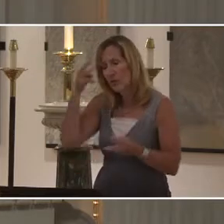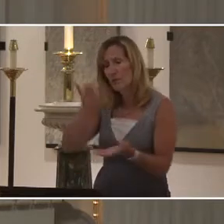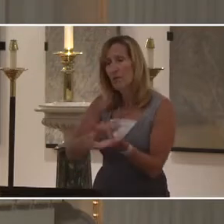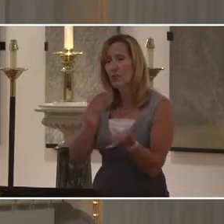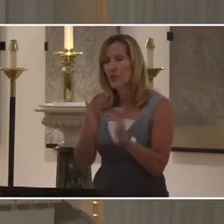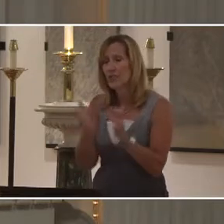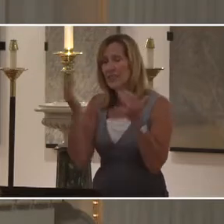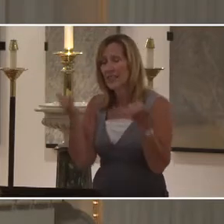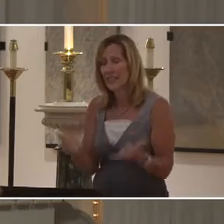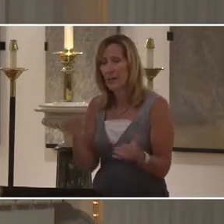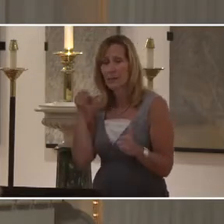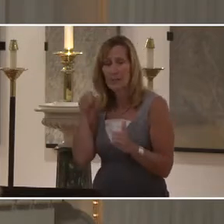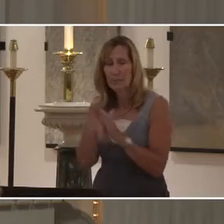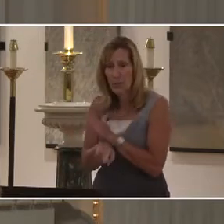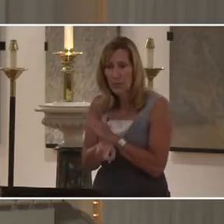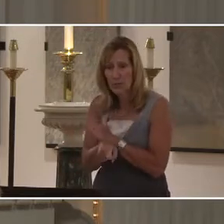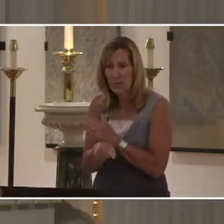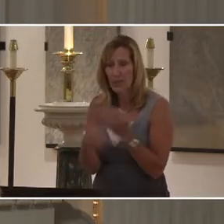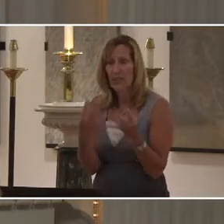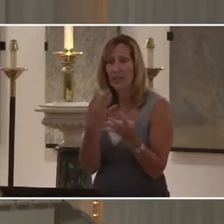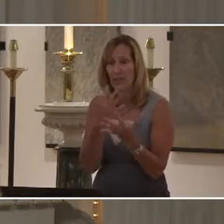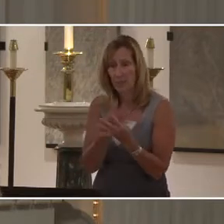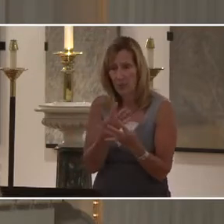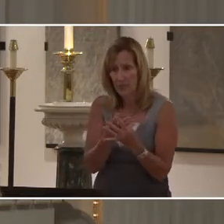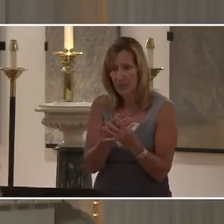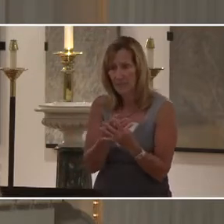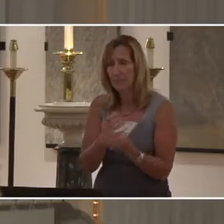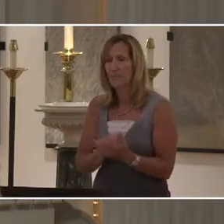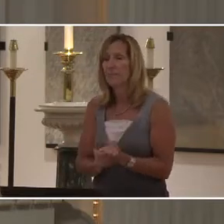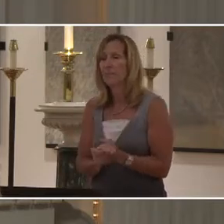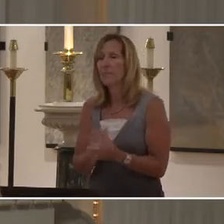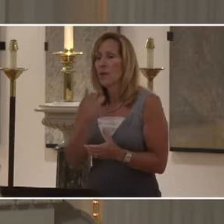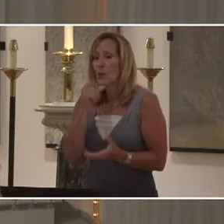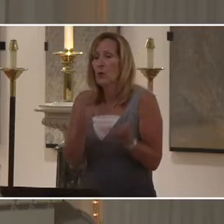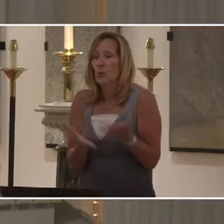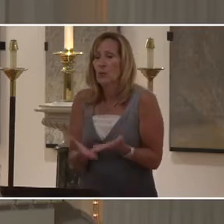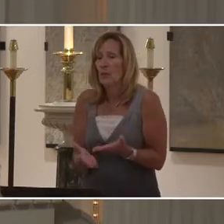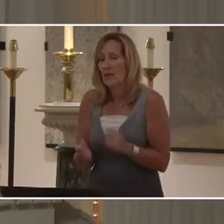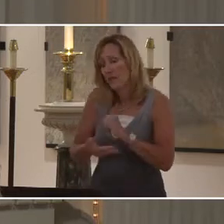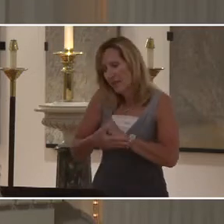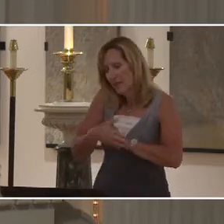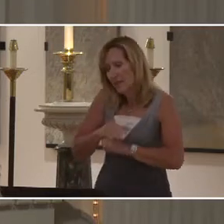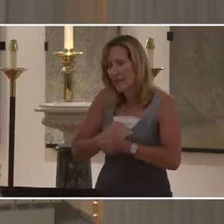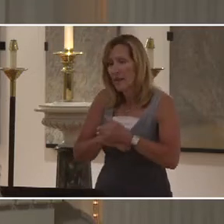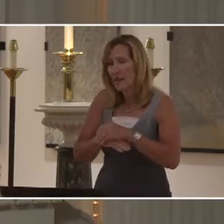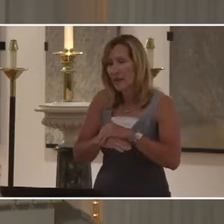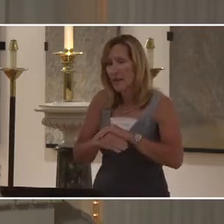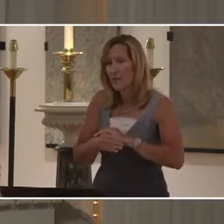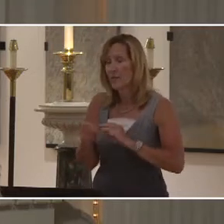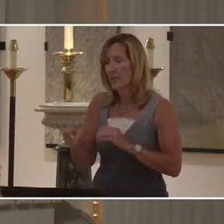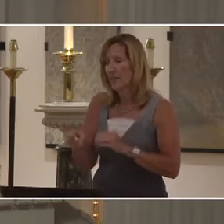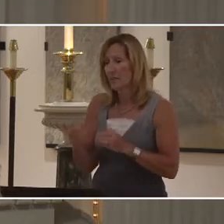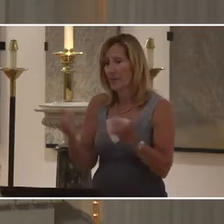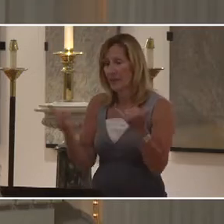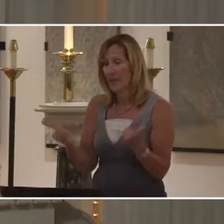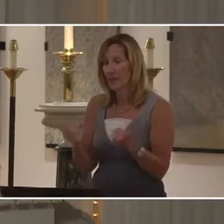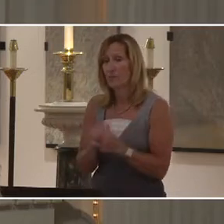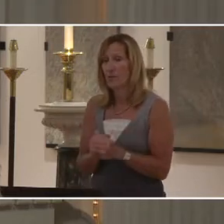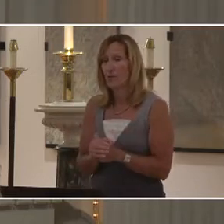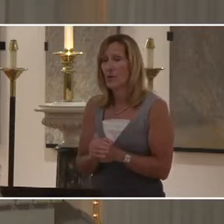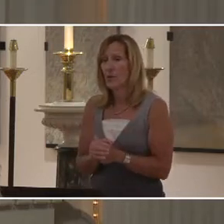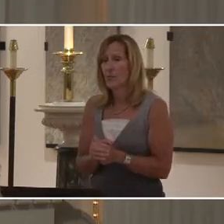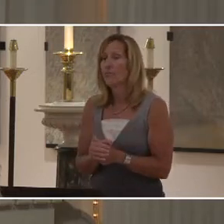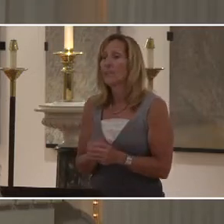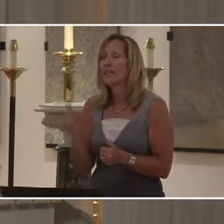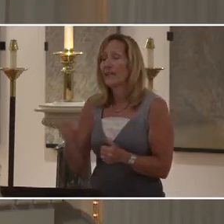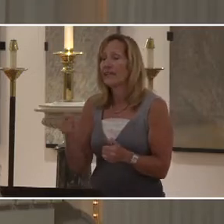had been murdered in prison. And who might come for him next? No wonder he needed